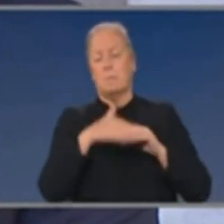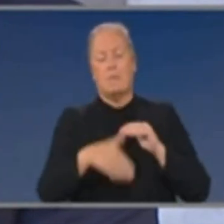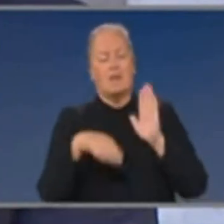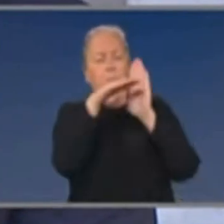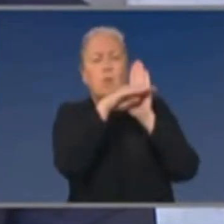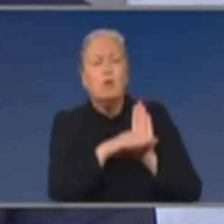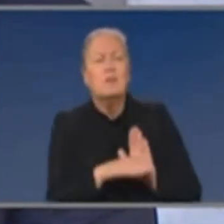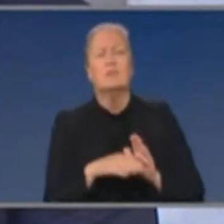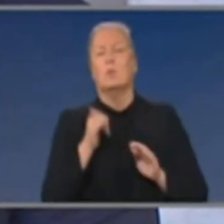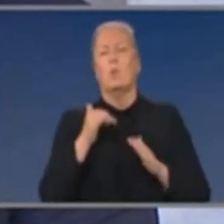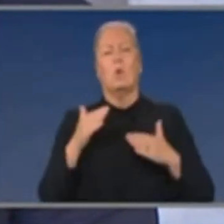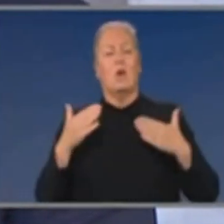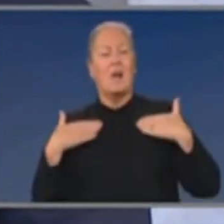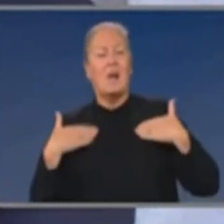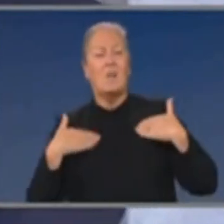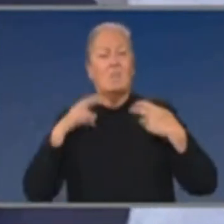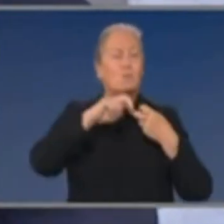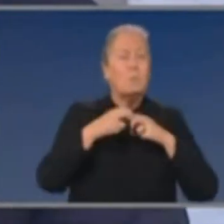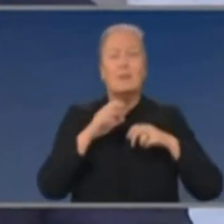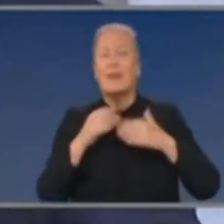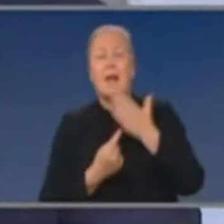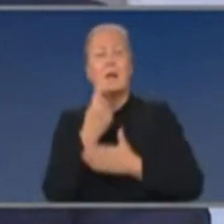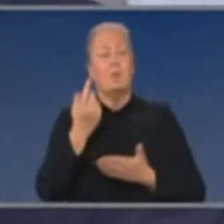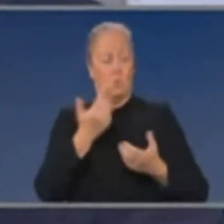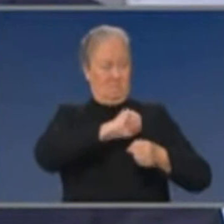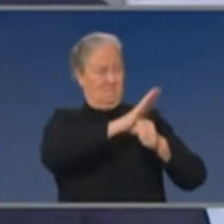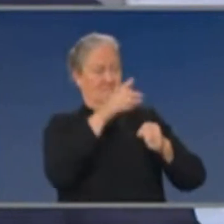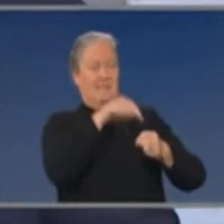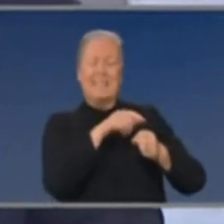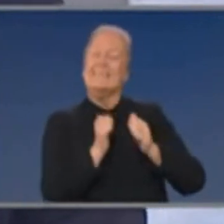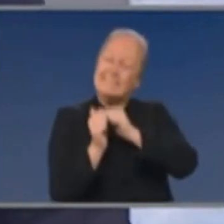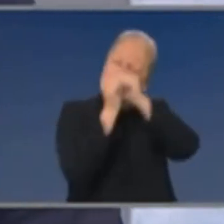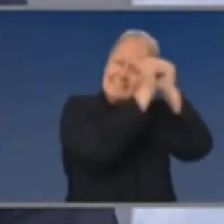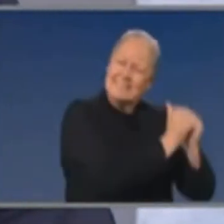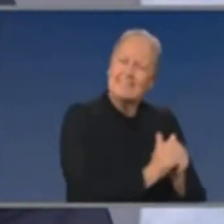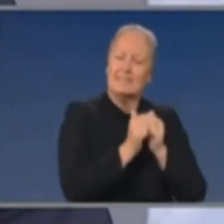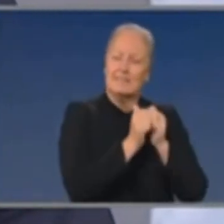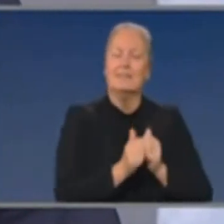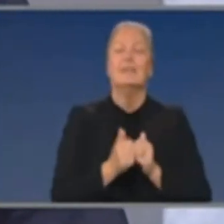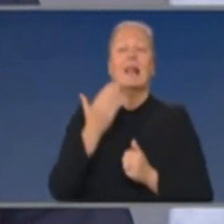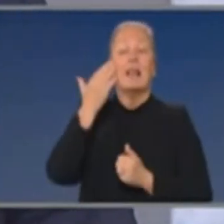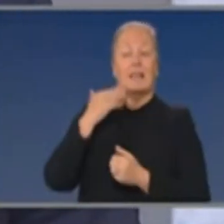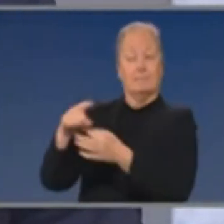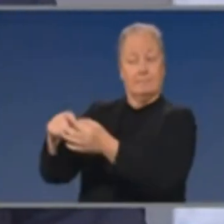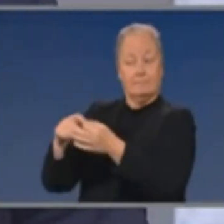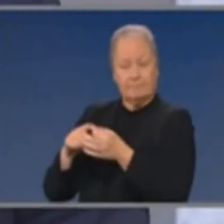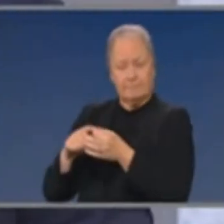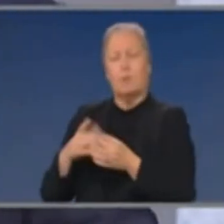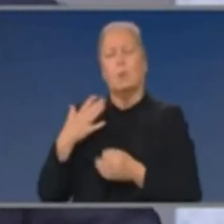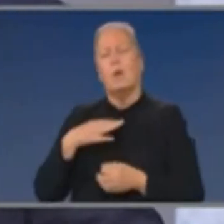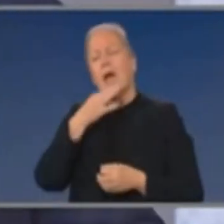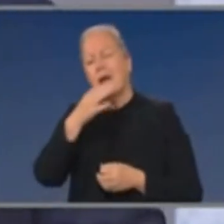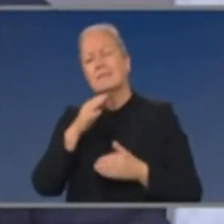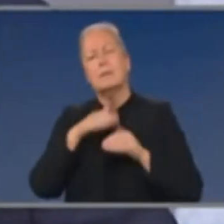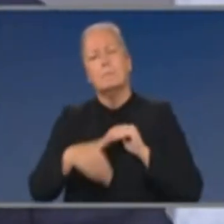being one country, and that's the way forward for Australia. Got time for one more. Prime Minister, can I ask you a question about interstate freight, which is